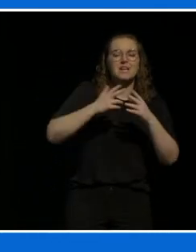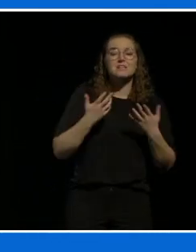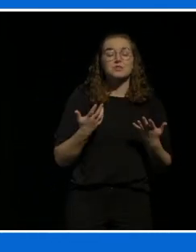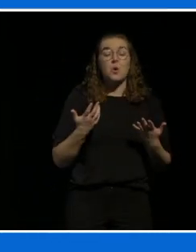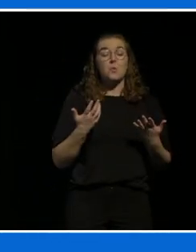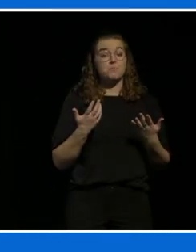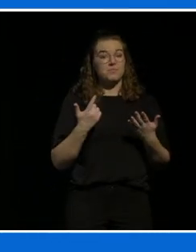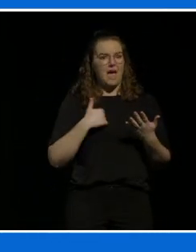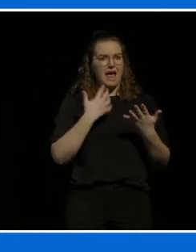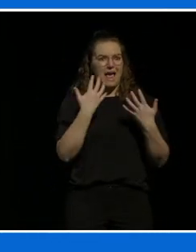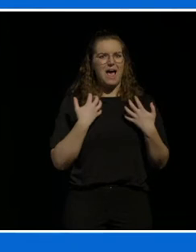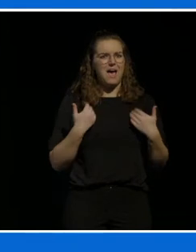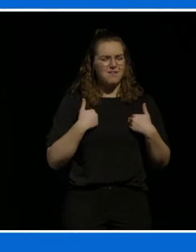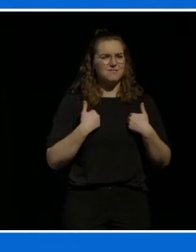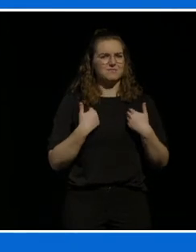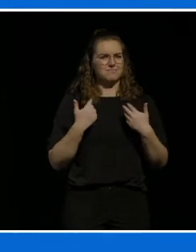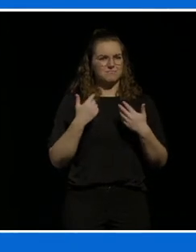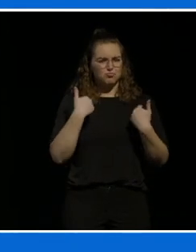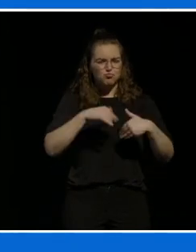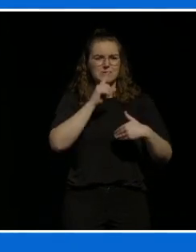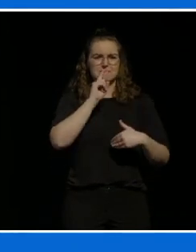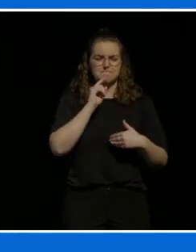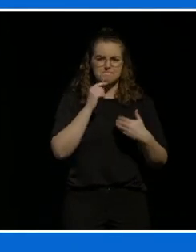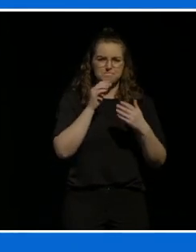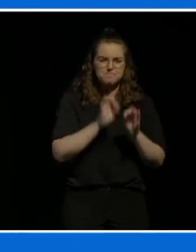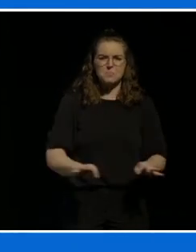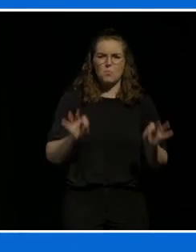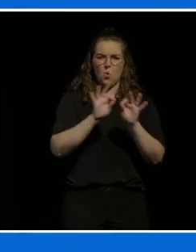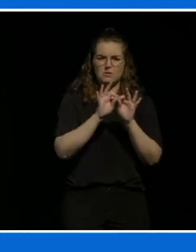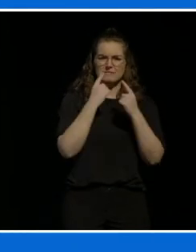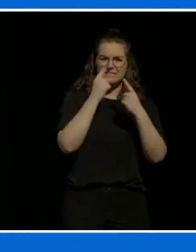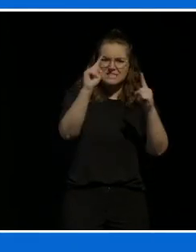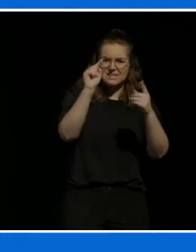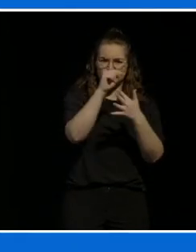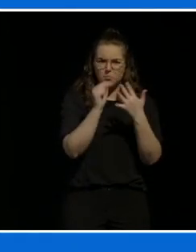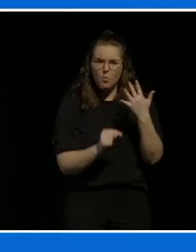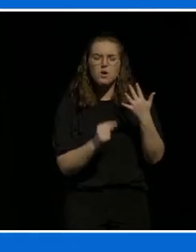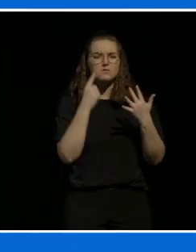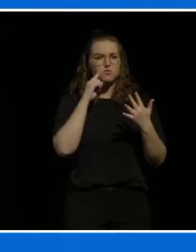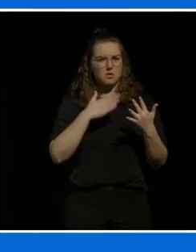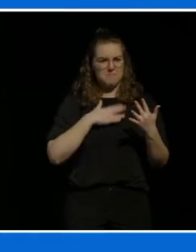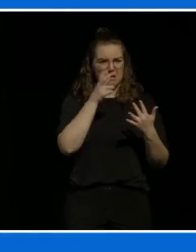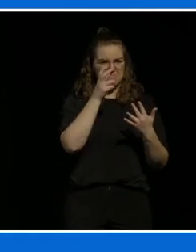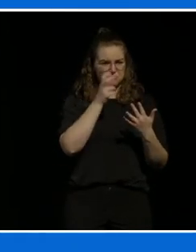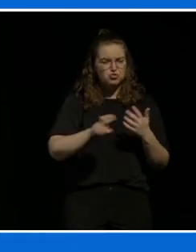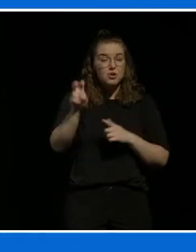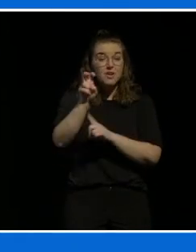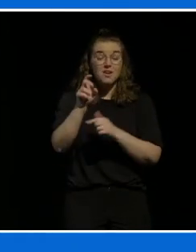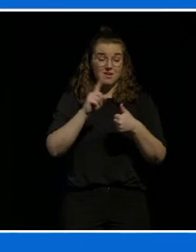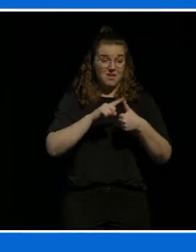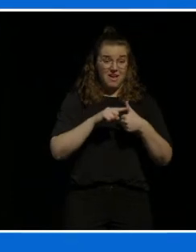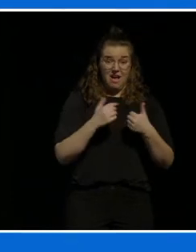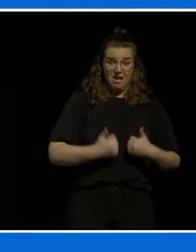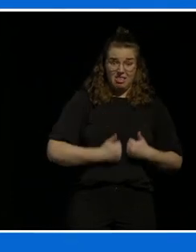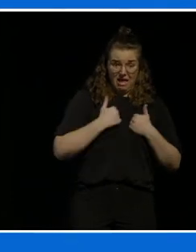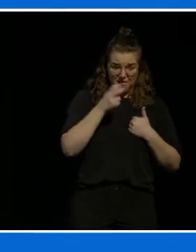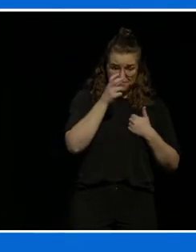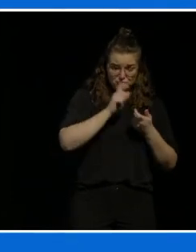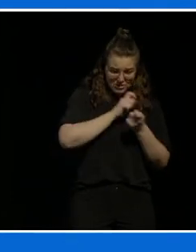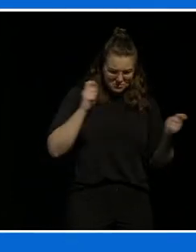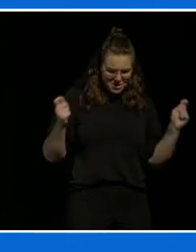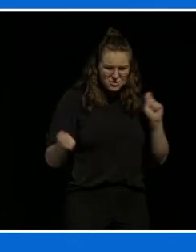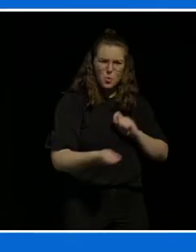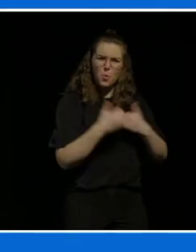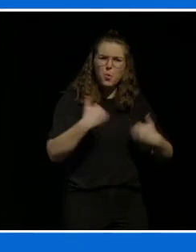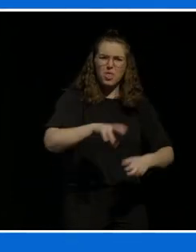in, one, my health journey, period, because that a whole life transformation is actually really hard. So giving myself the time and space to